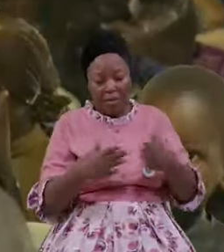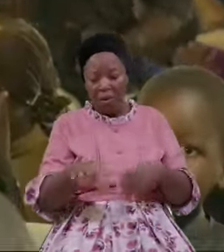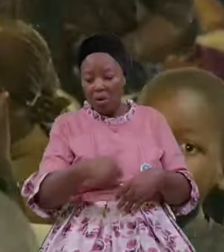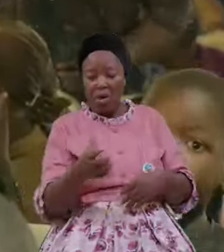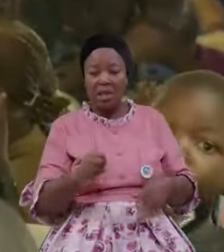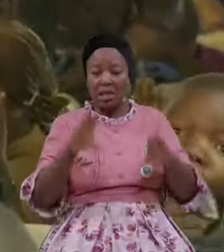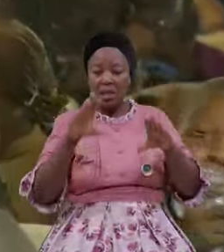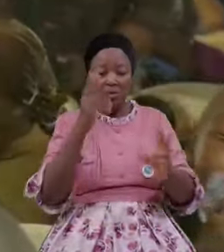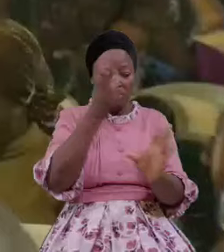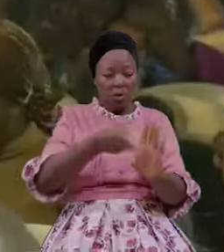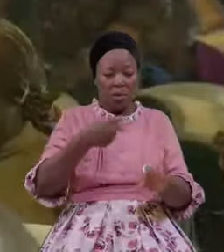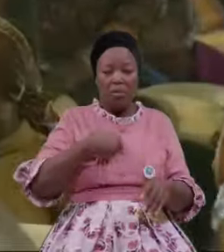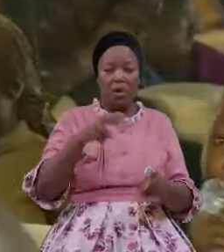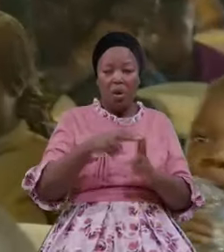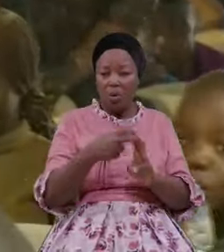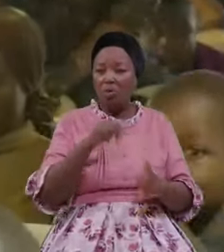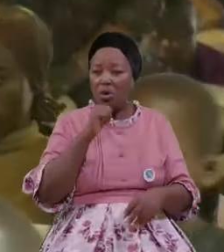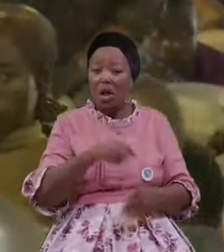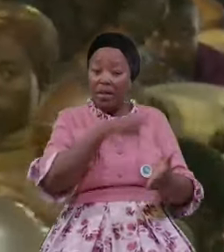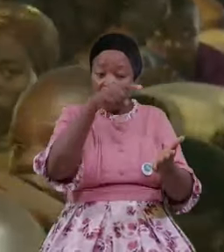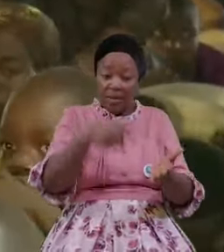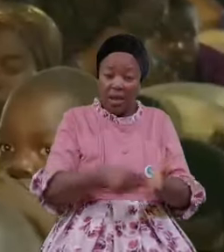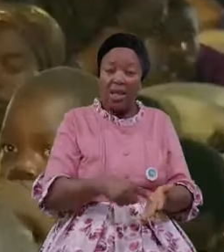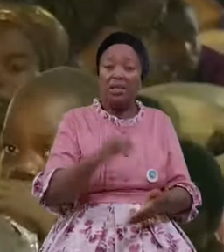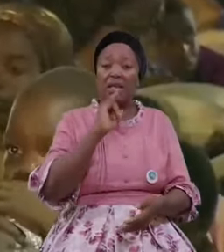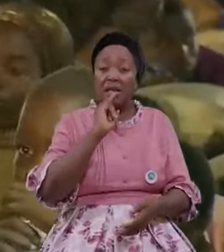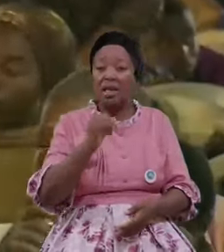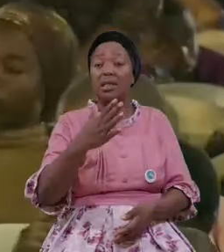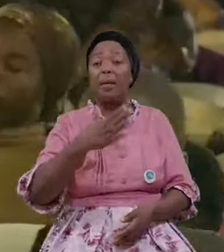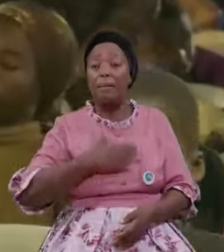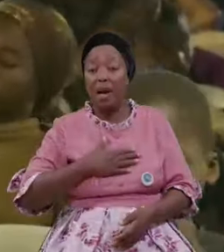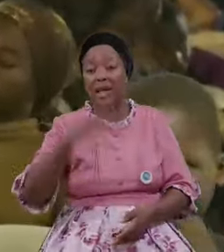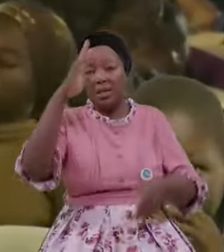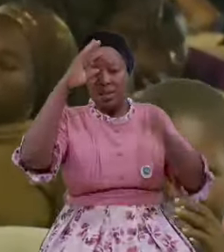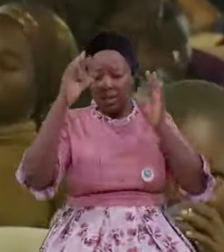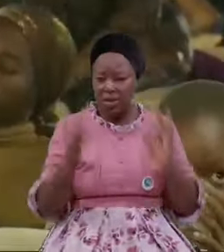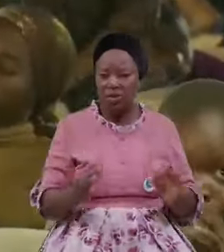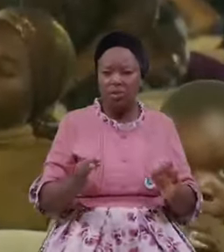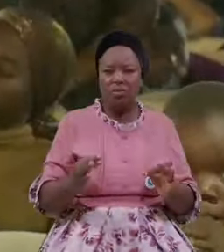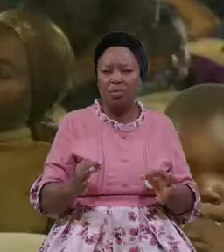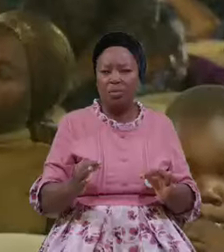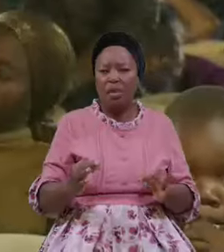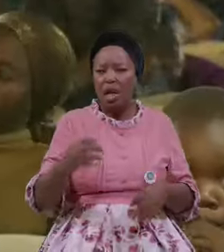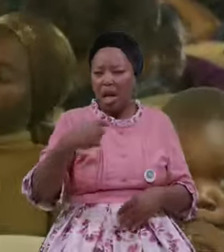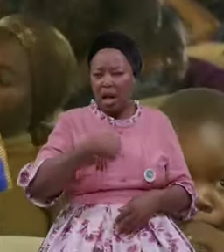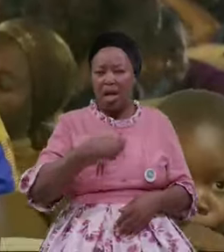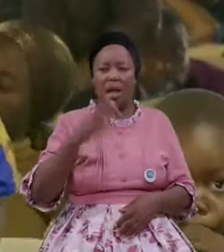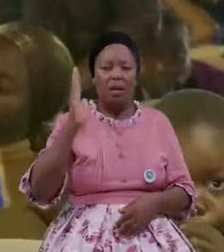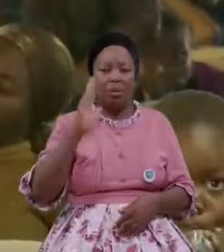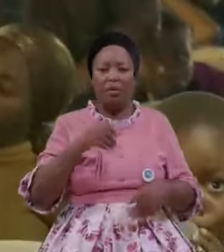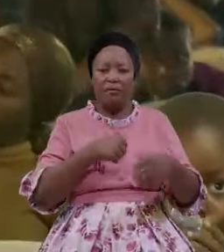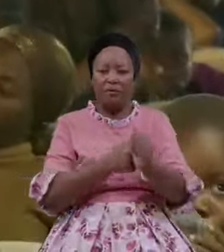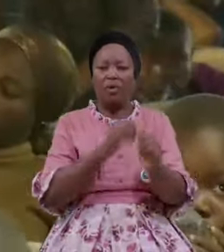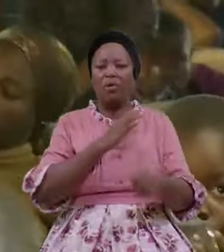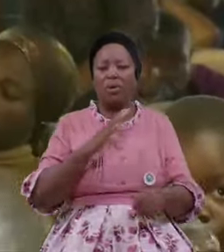not, this is my decision. I follow Christ. As